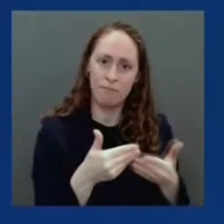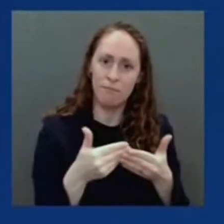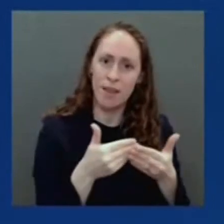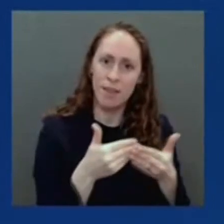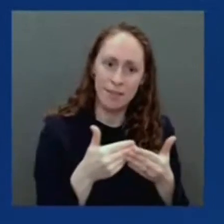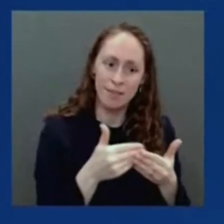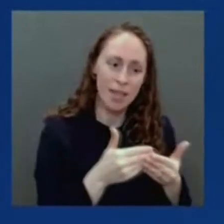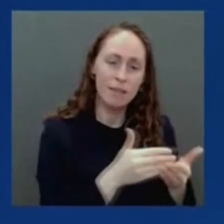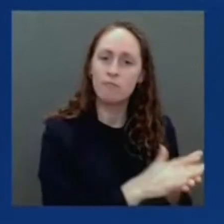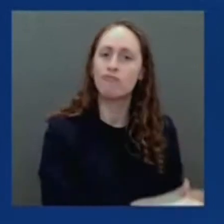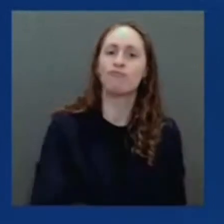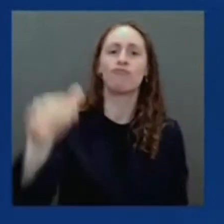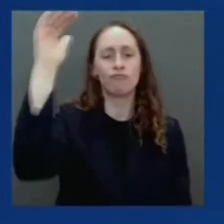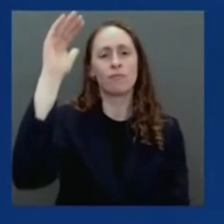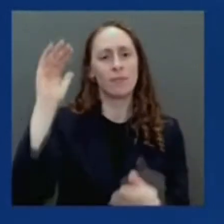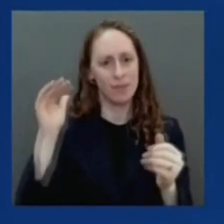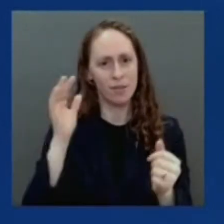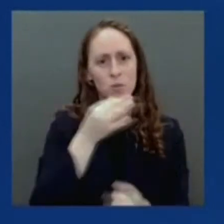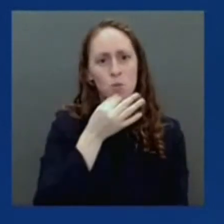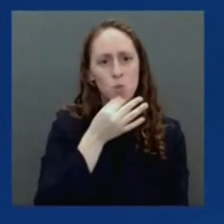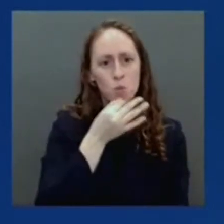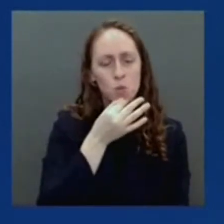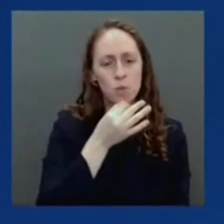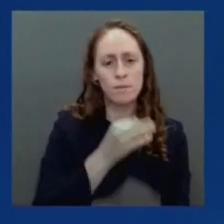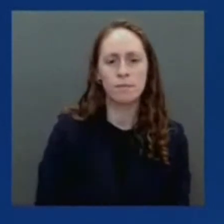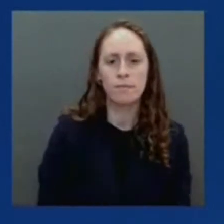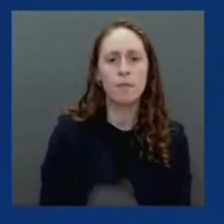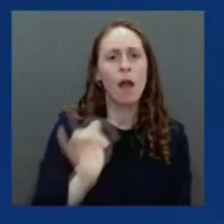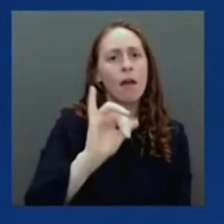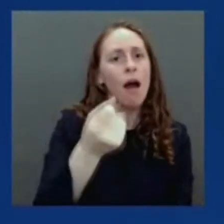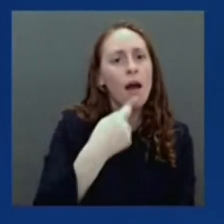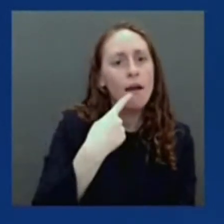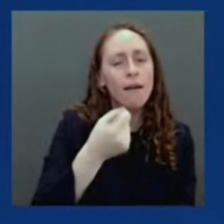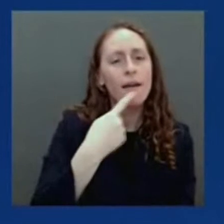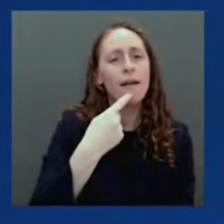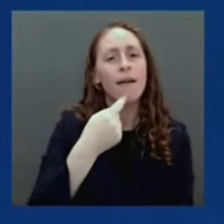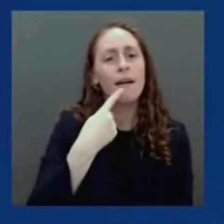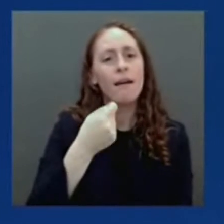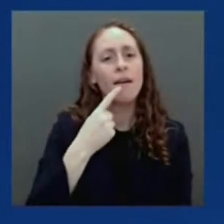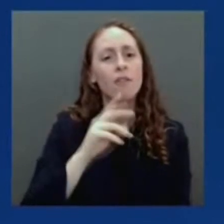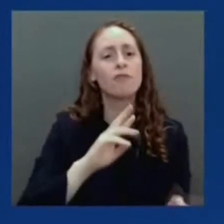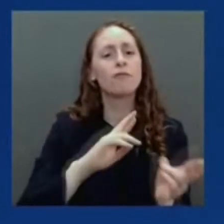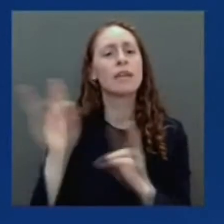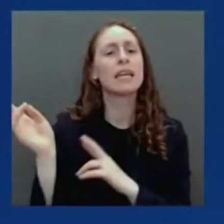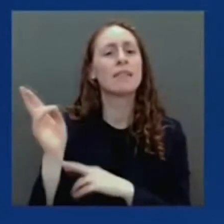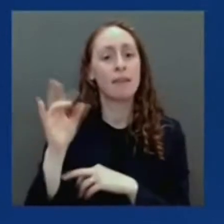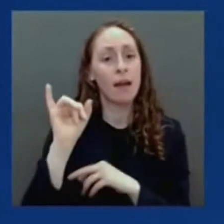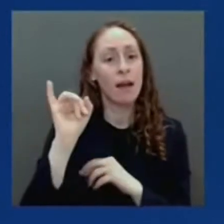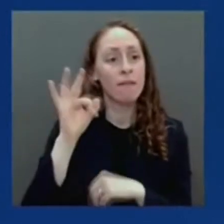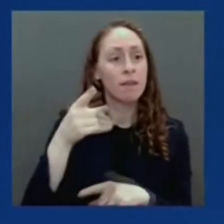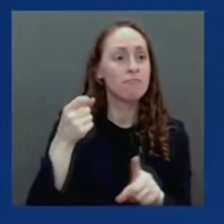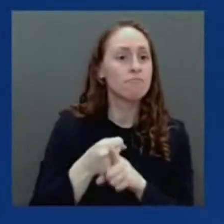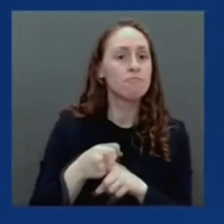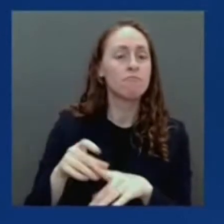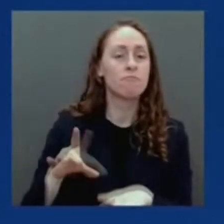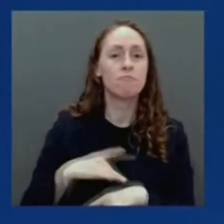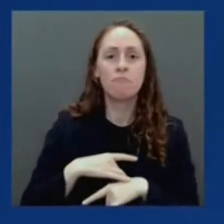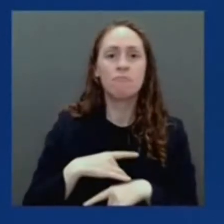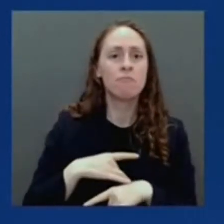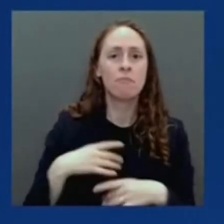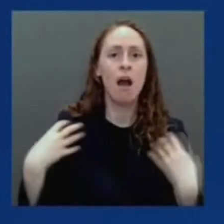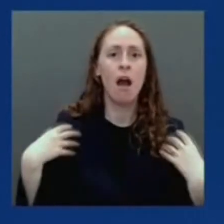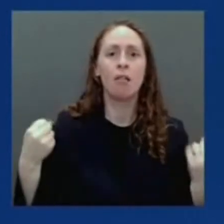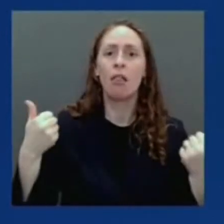severe disease and hospitalization. So we are in a much stronger position than a year ago. We have 210